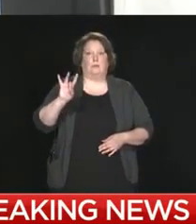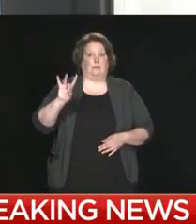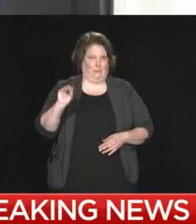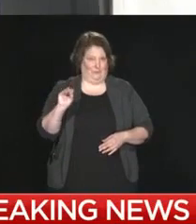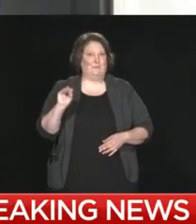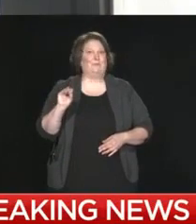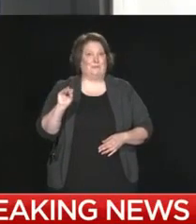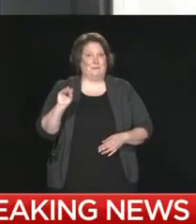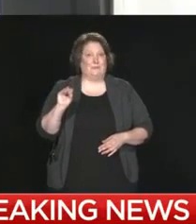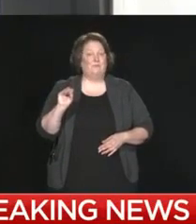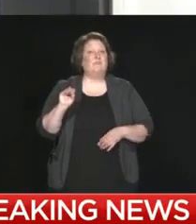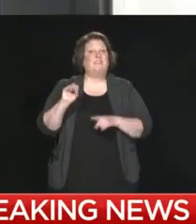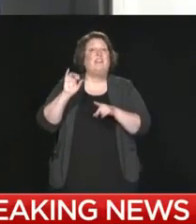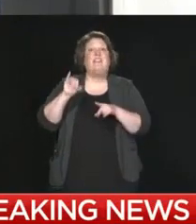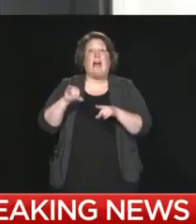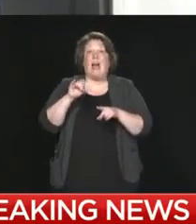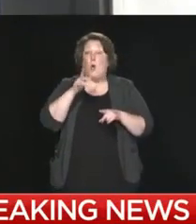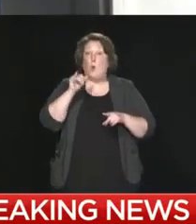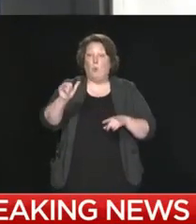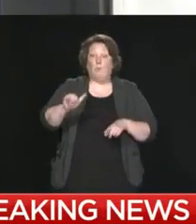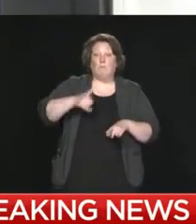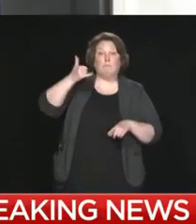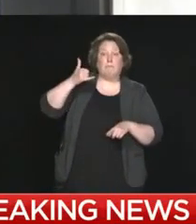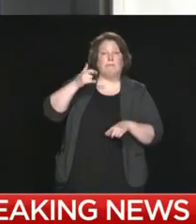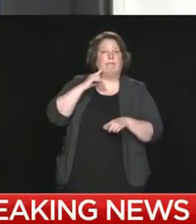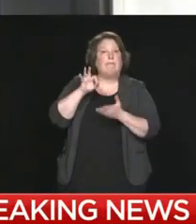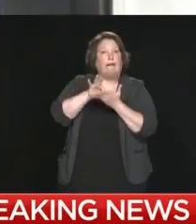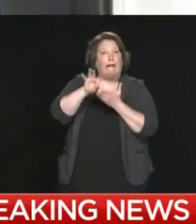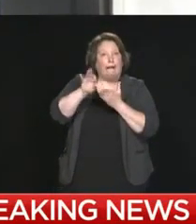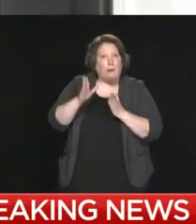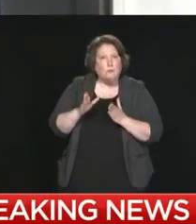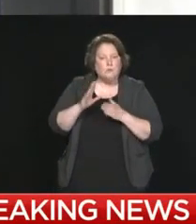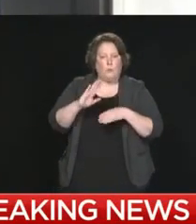1-866-989-1080 to speak with an accountant or a business advisor.